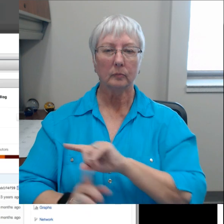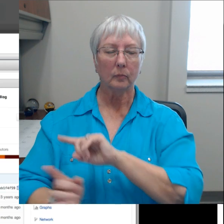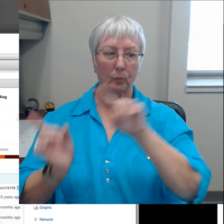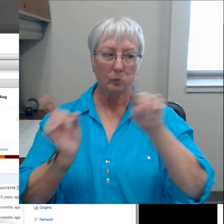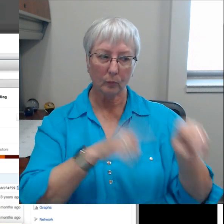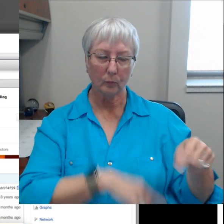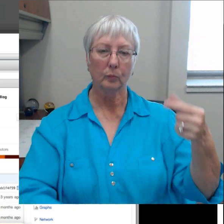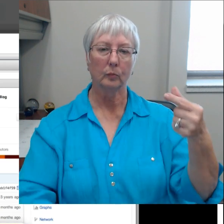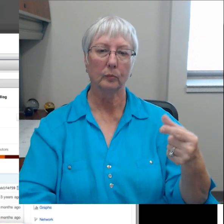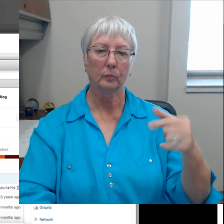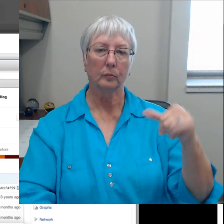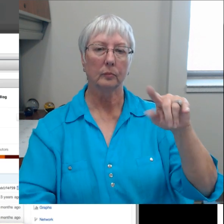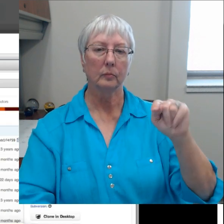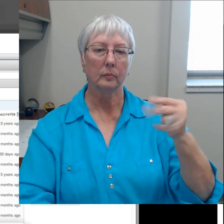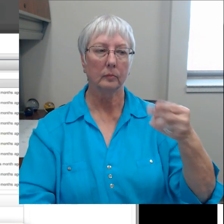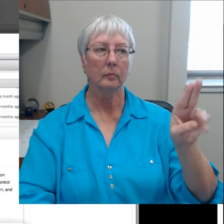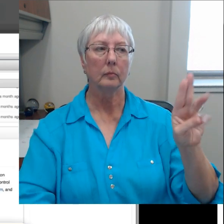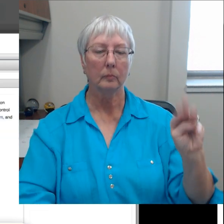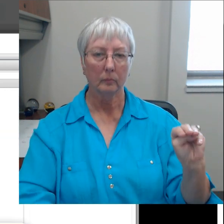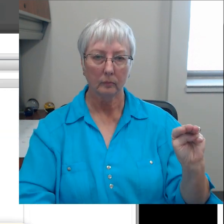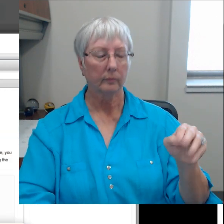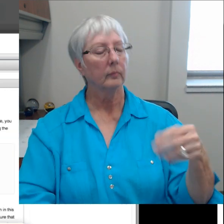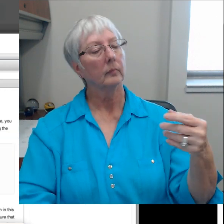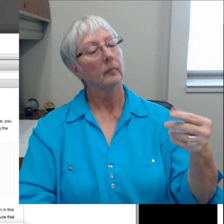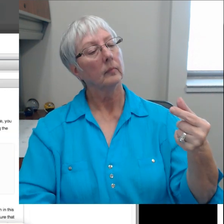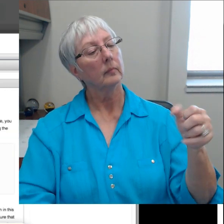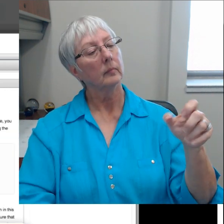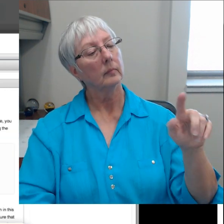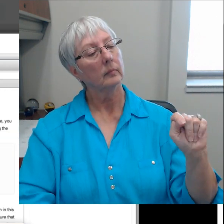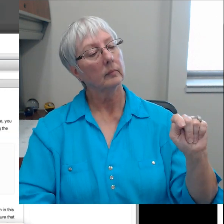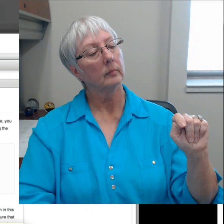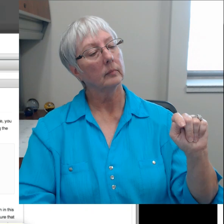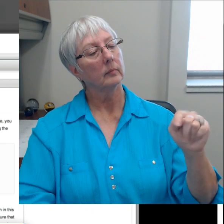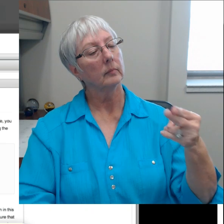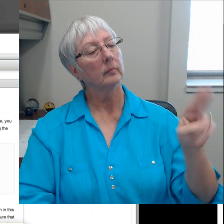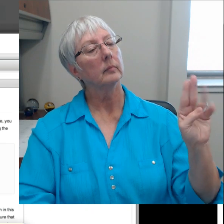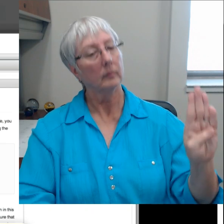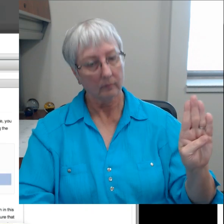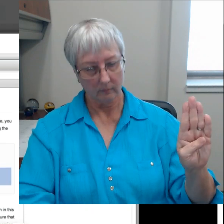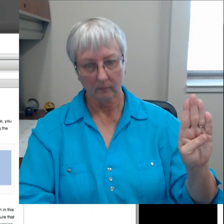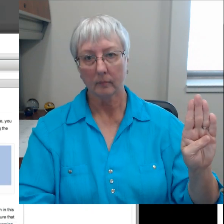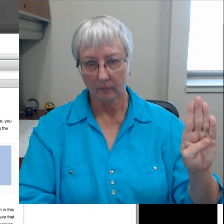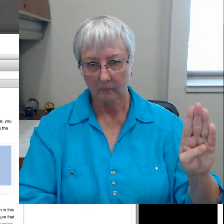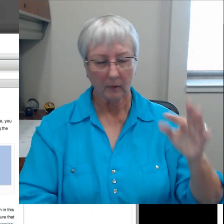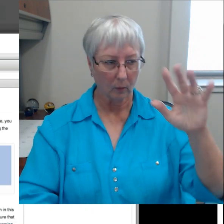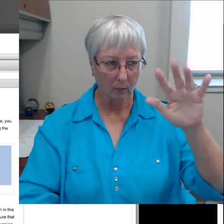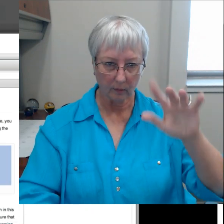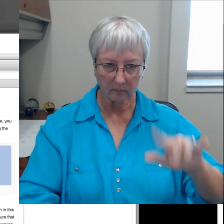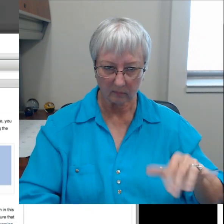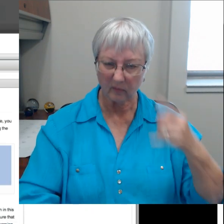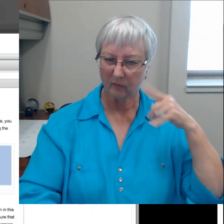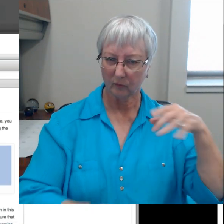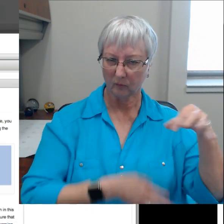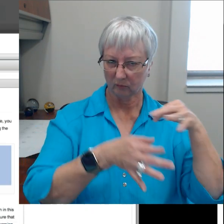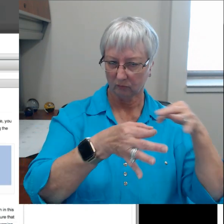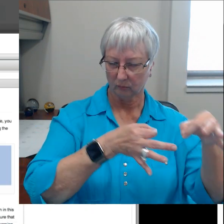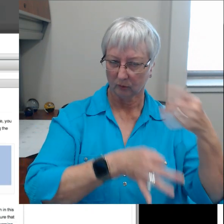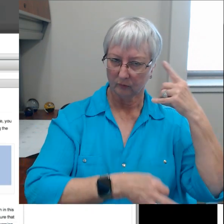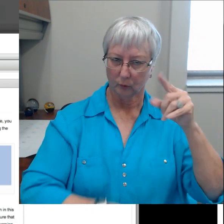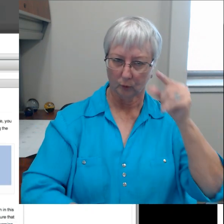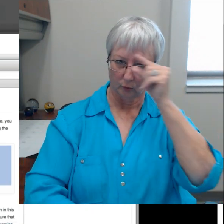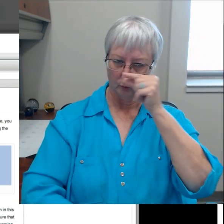Loader GitHub page, which is located here, and we'll scroll down to the embed instructions for using Google Web Fonts, which is right here. So these are the script tags